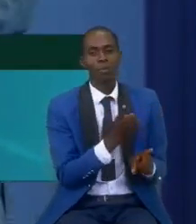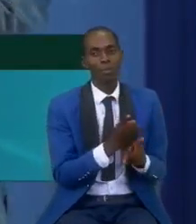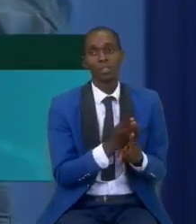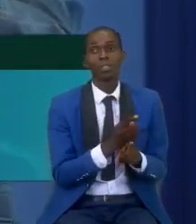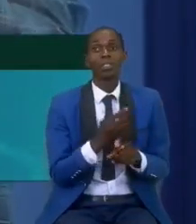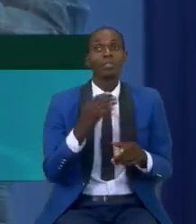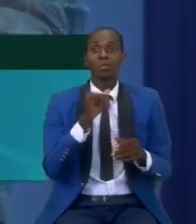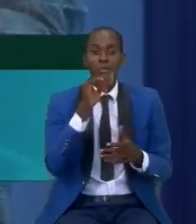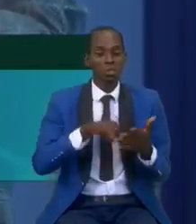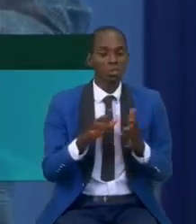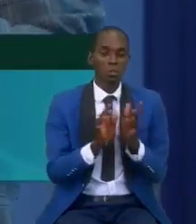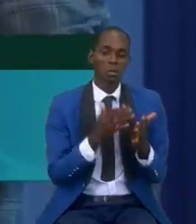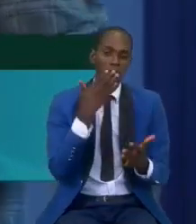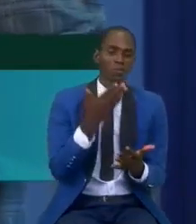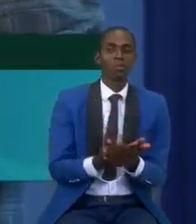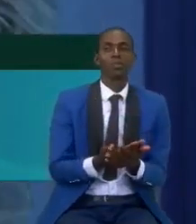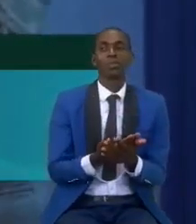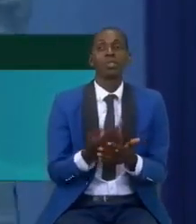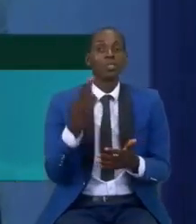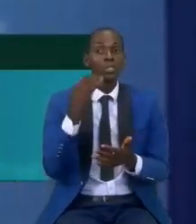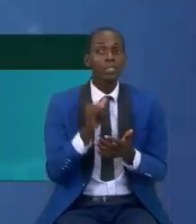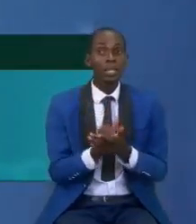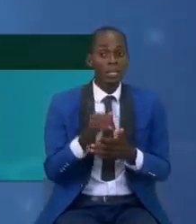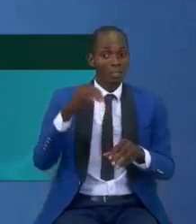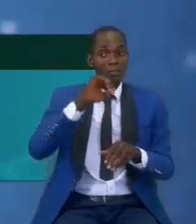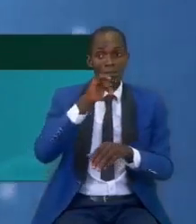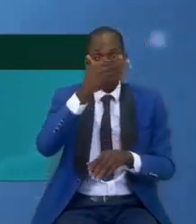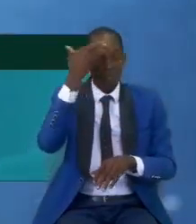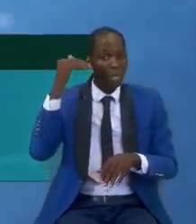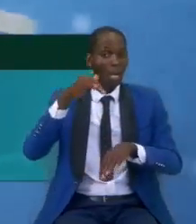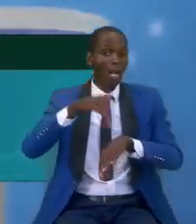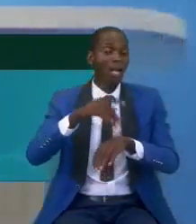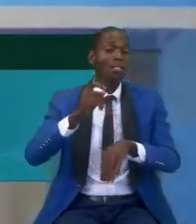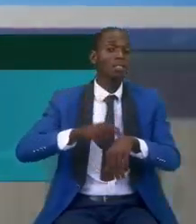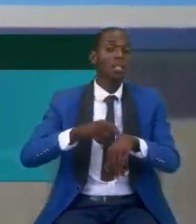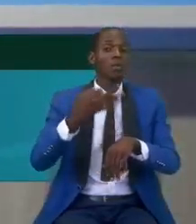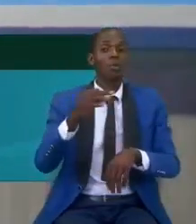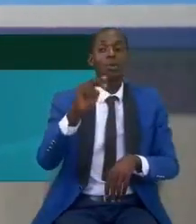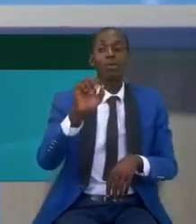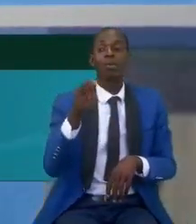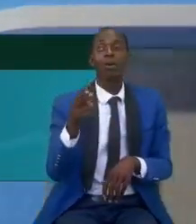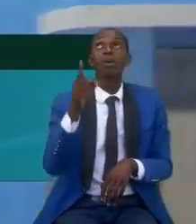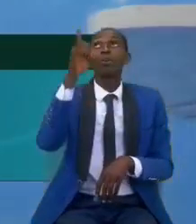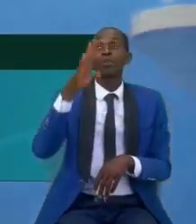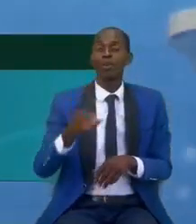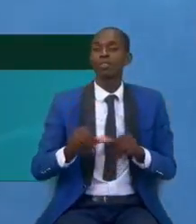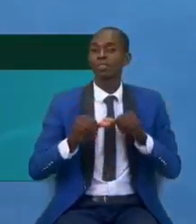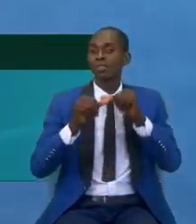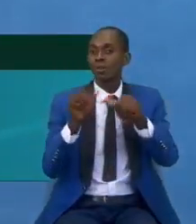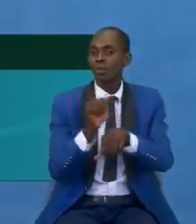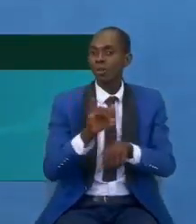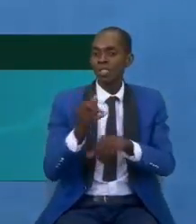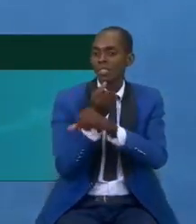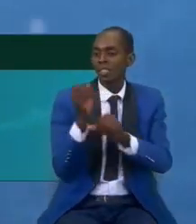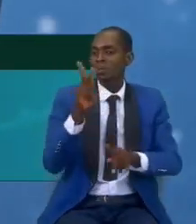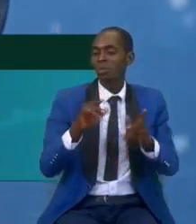He saved the people that believe. They didn't understand. He walked at the time of Abraham and even spoke to